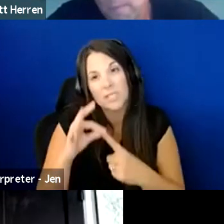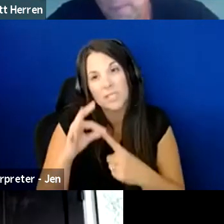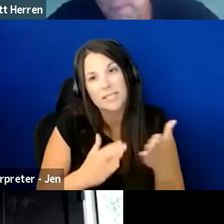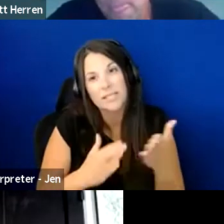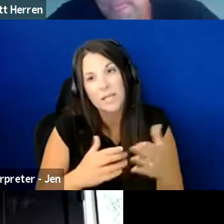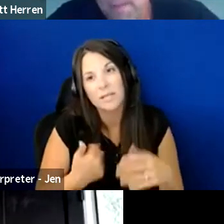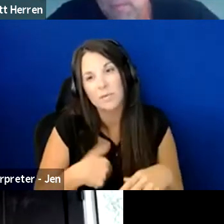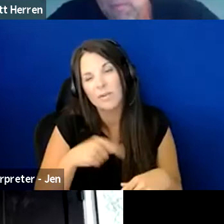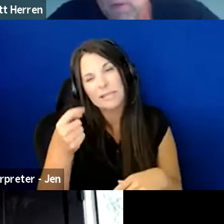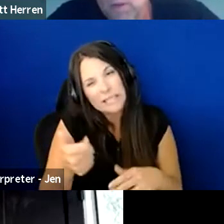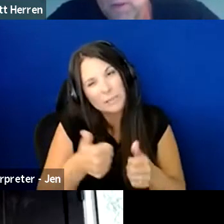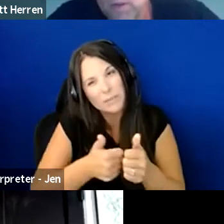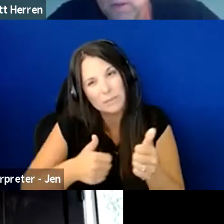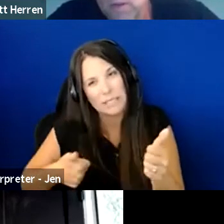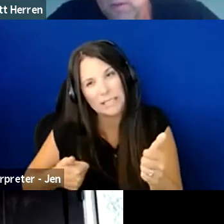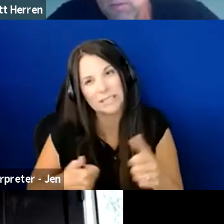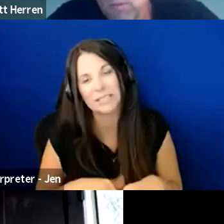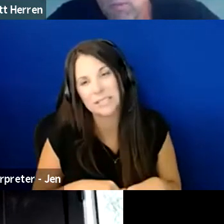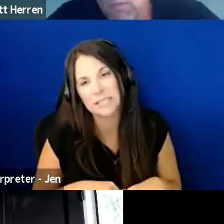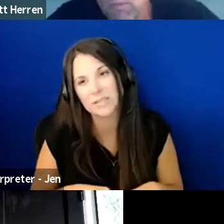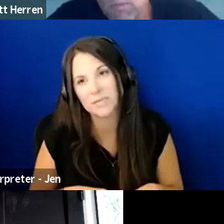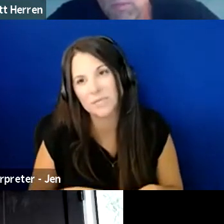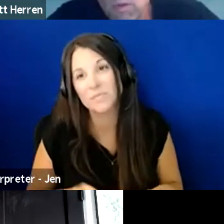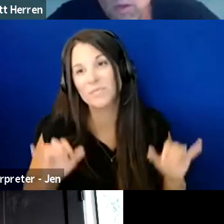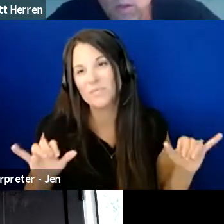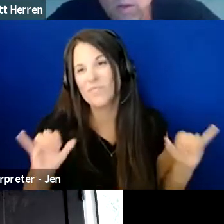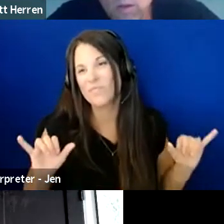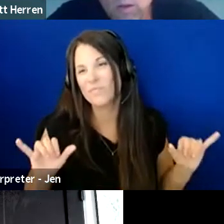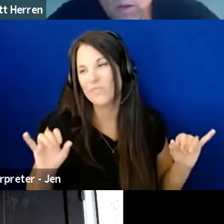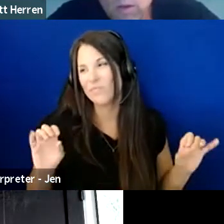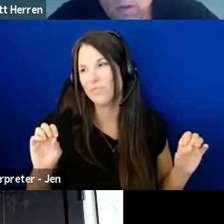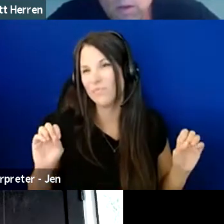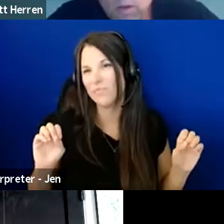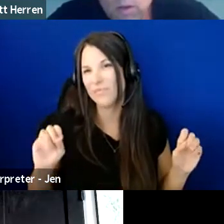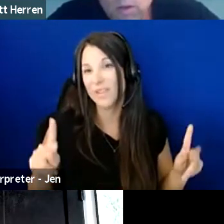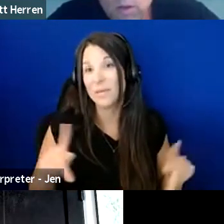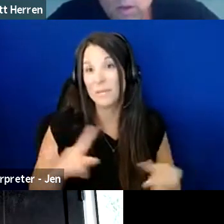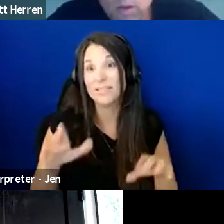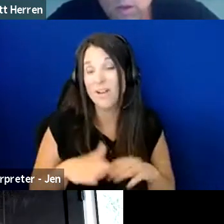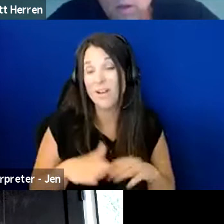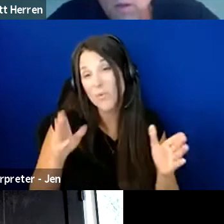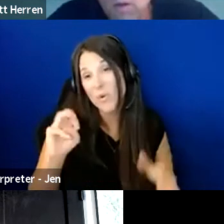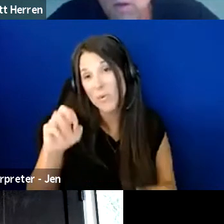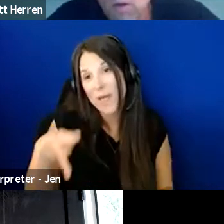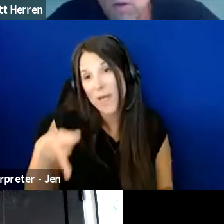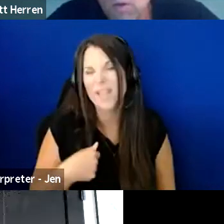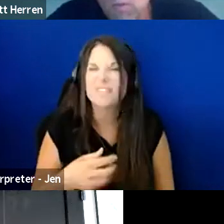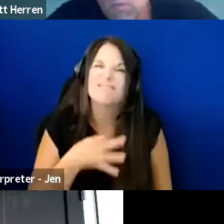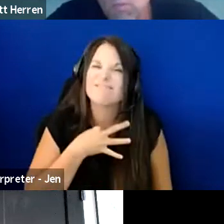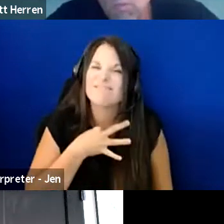little bit behind on doing that part. But Okay. I was on our roadmap. I was just wondering because